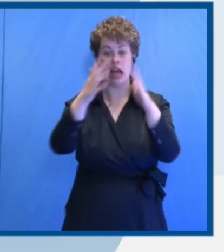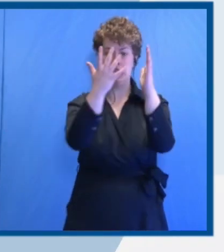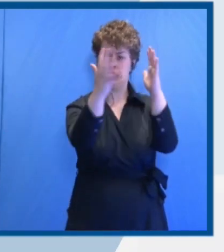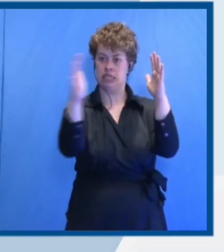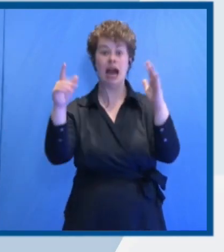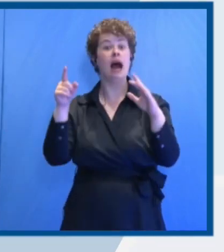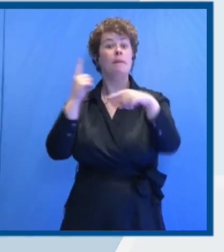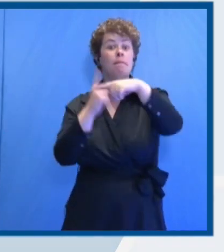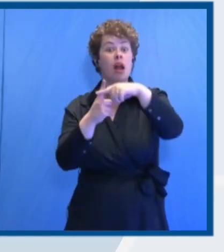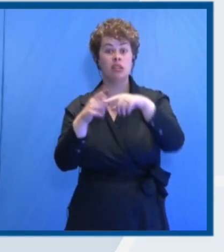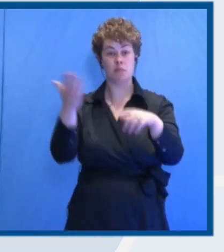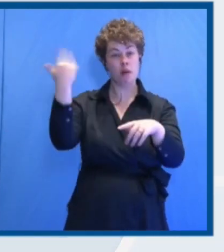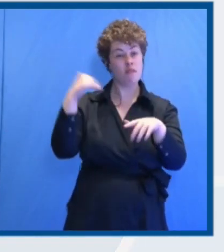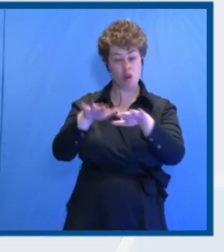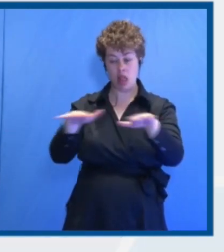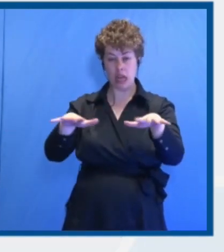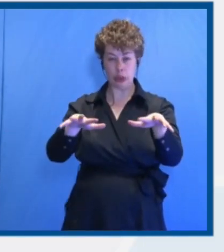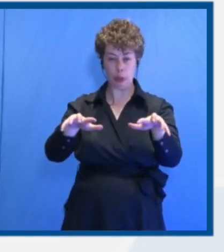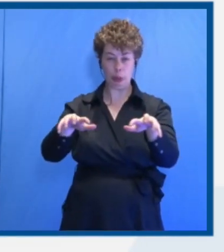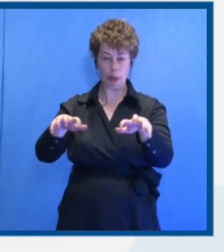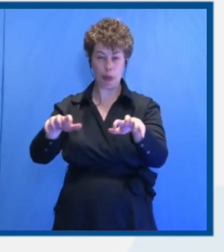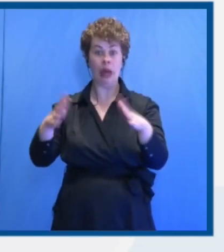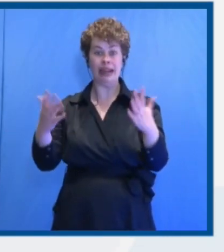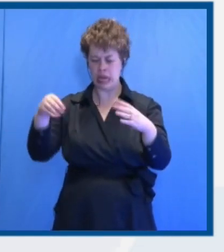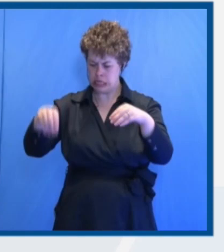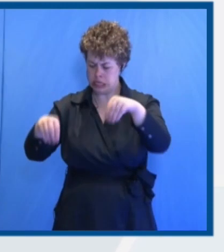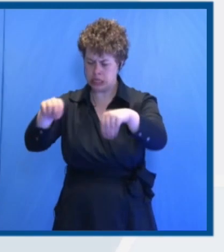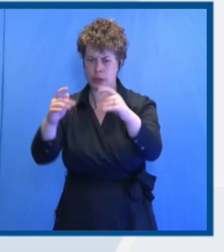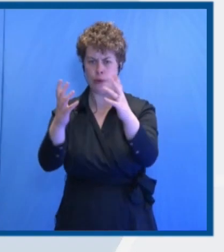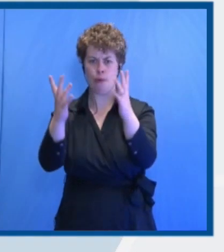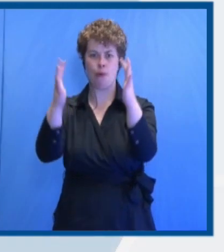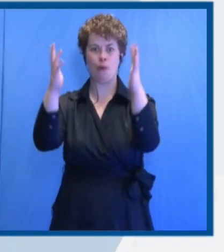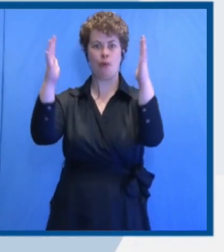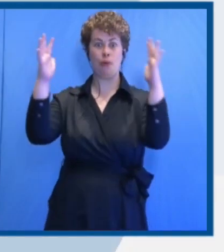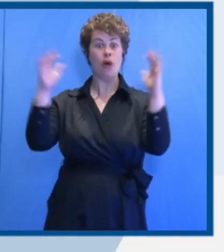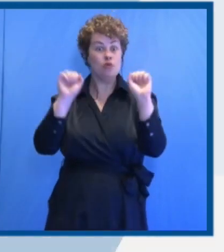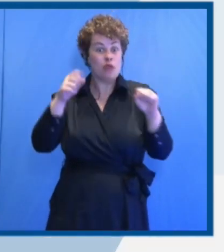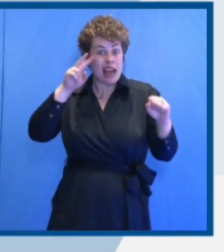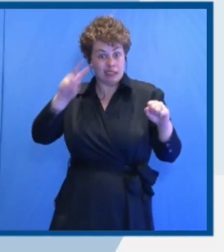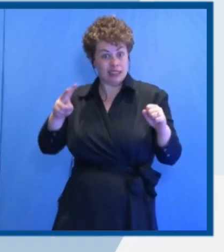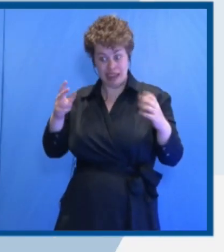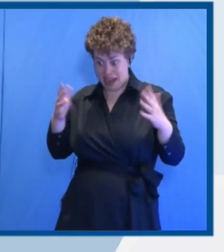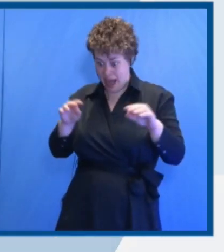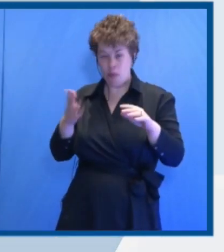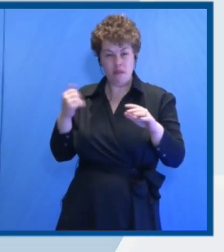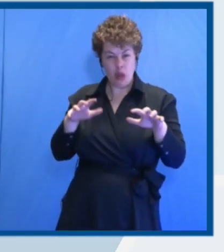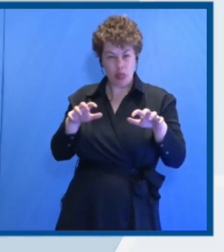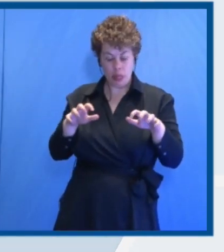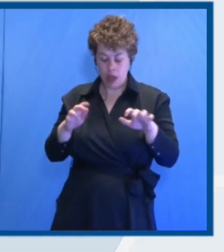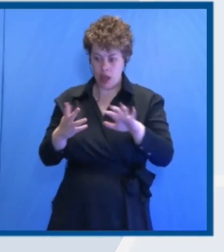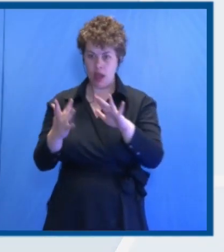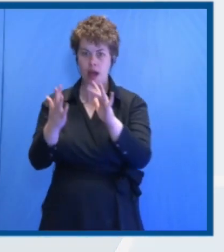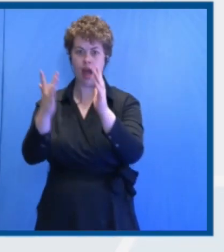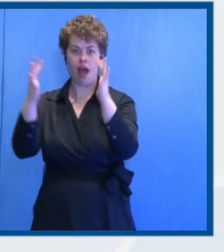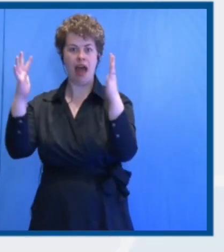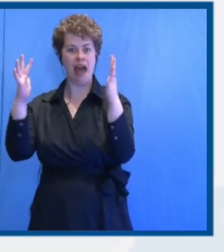400 hectares of degraded land, which is physically very available on the maps, even on the GPS, you can look at that. And